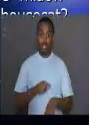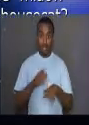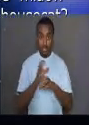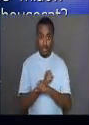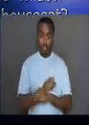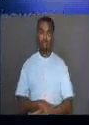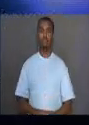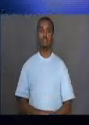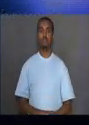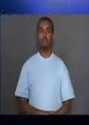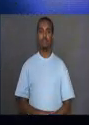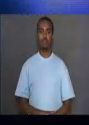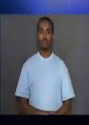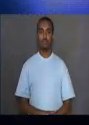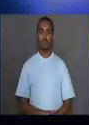Time's up.